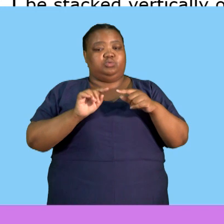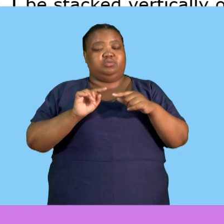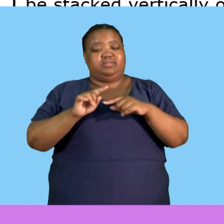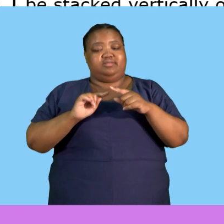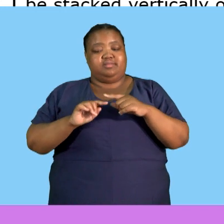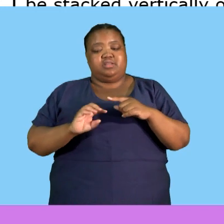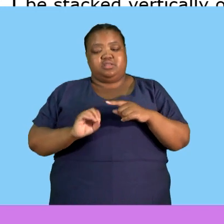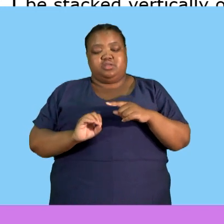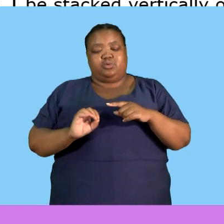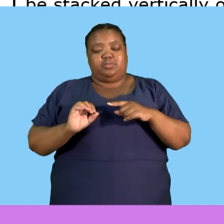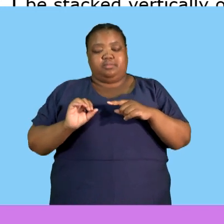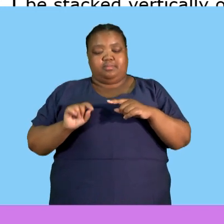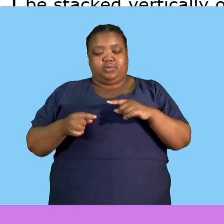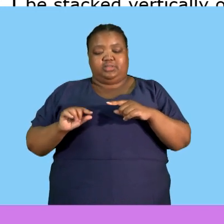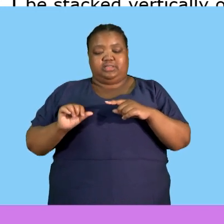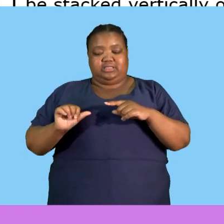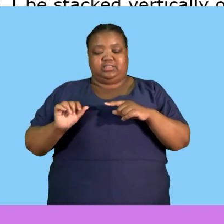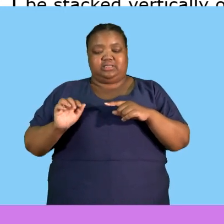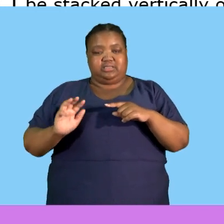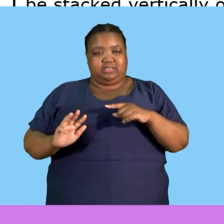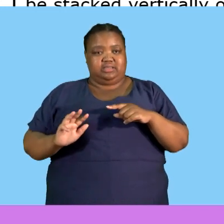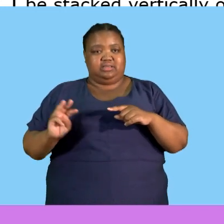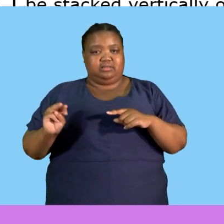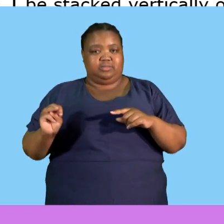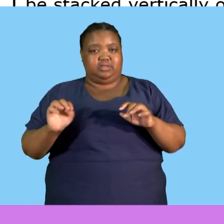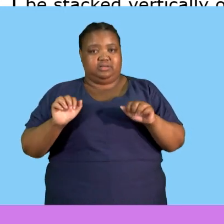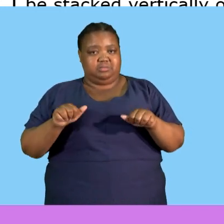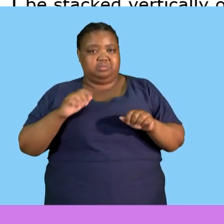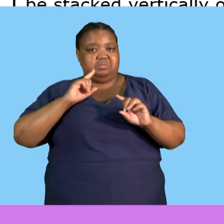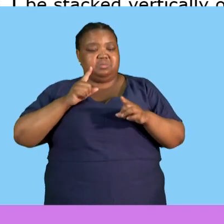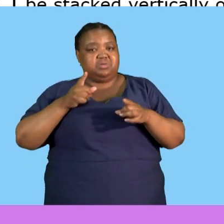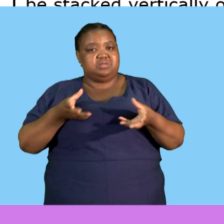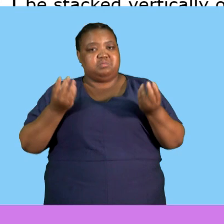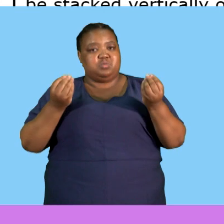meters. Guys, are we clear? So 2 divided by 0.69,